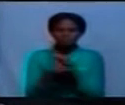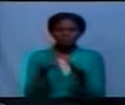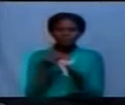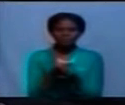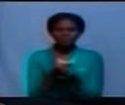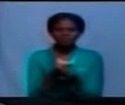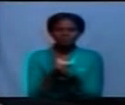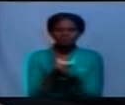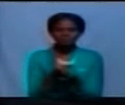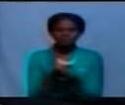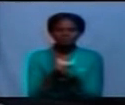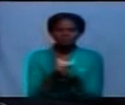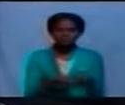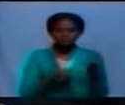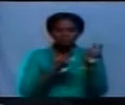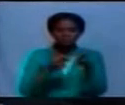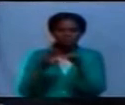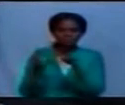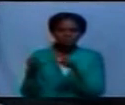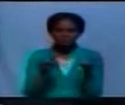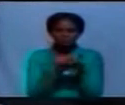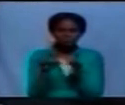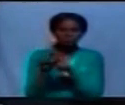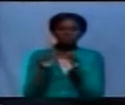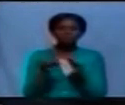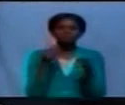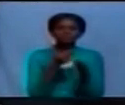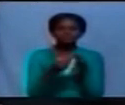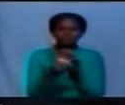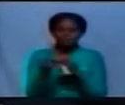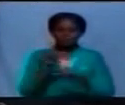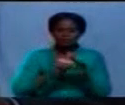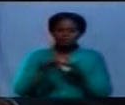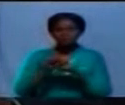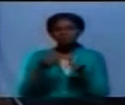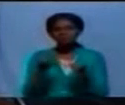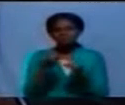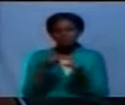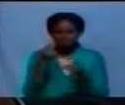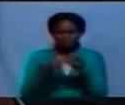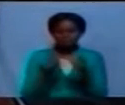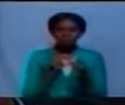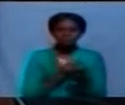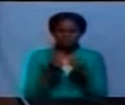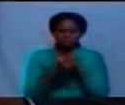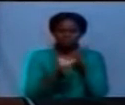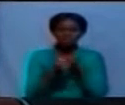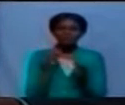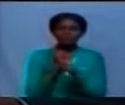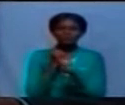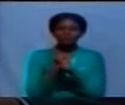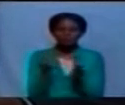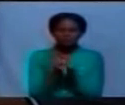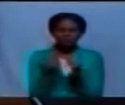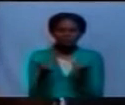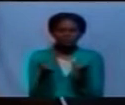towards interest rates. The monetary issues, they also contribute to issues of interest rates. So banks exist as intermediaries,